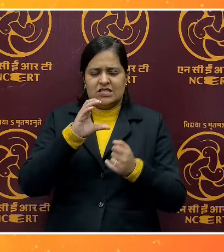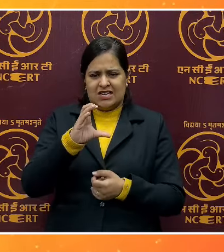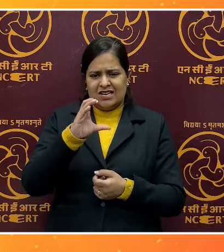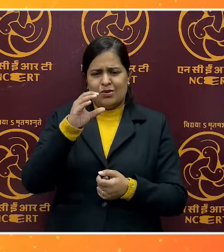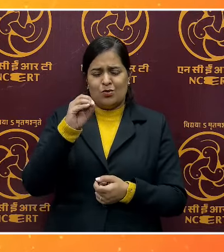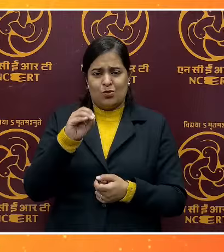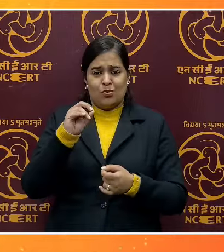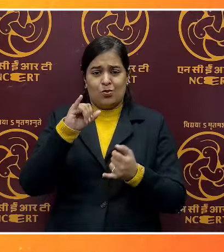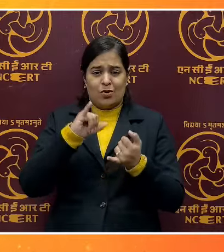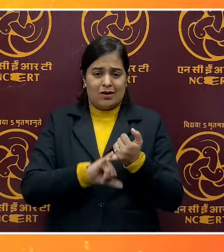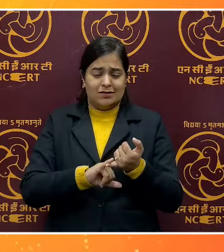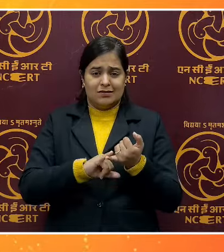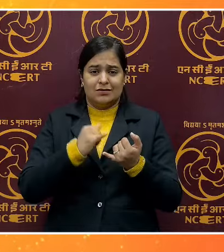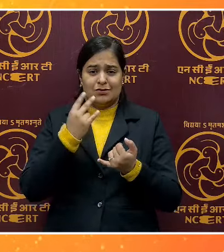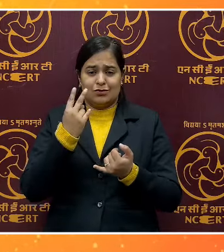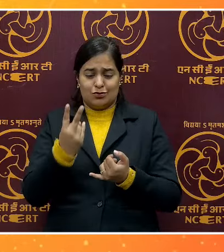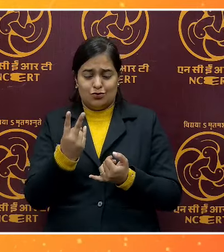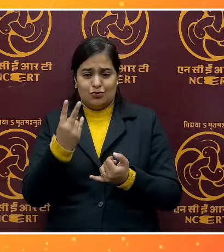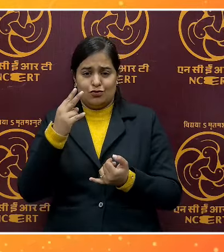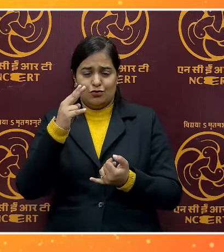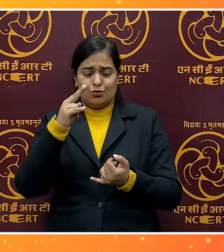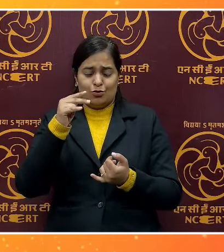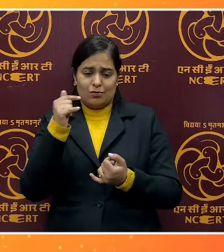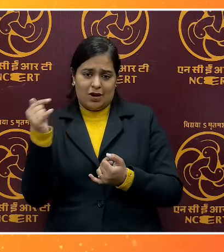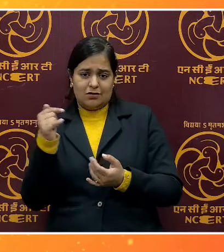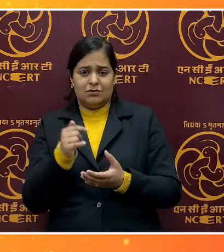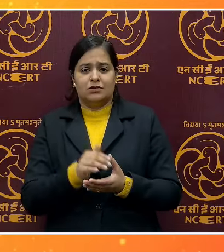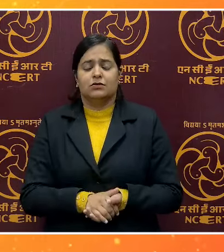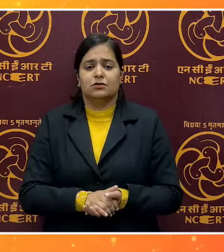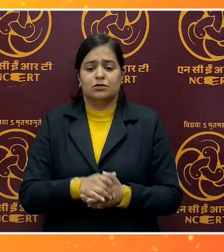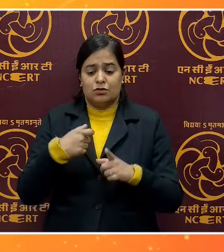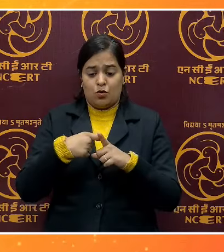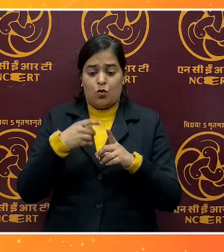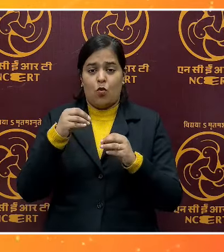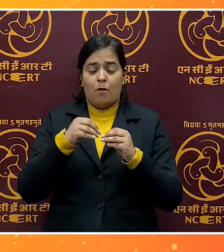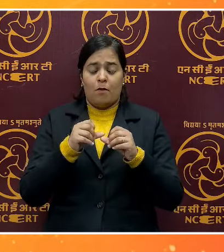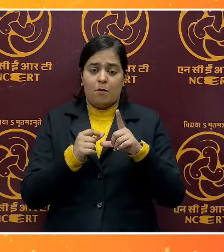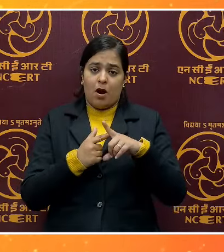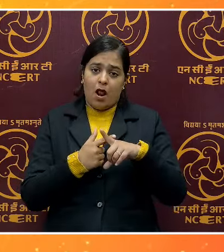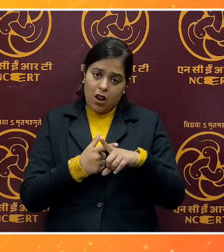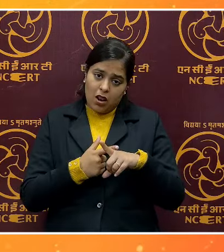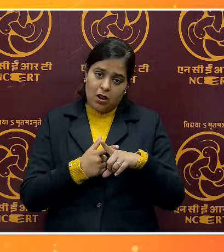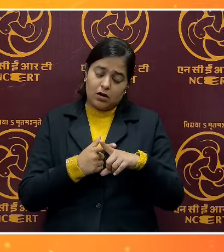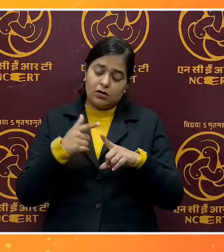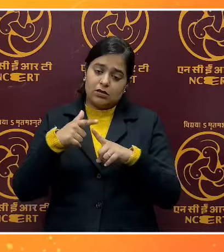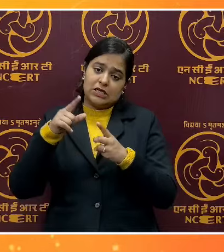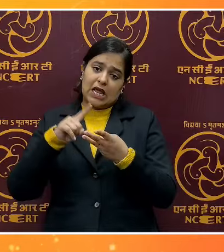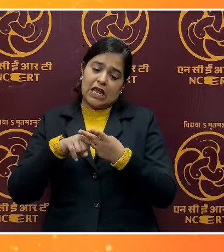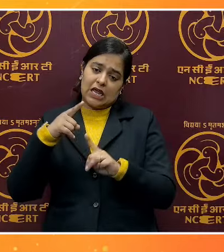COSCN4 2 minus, then cobalt to be written as cobaltate.